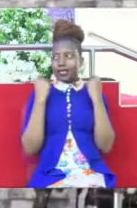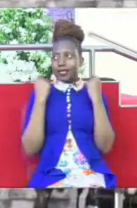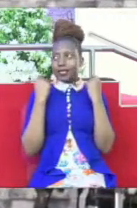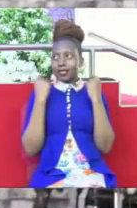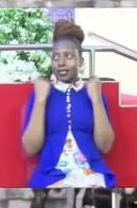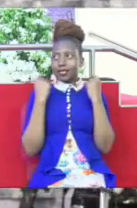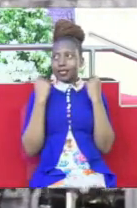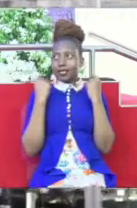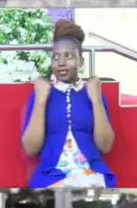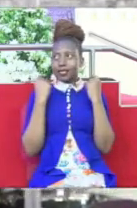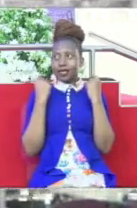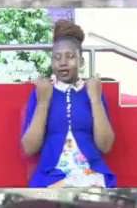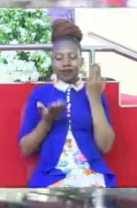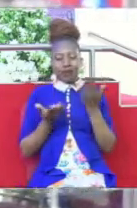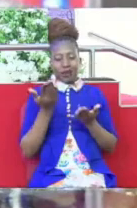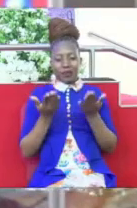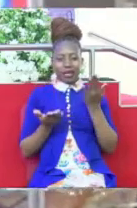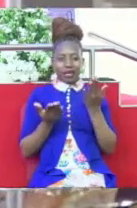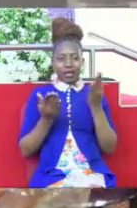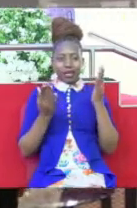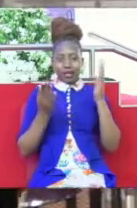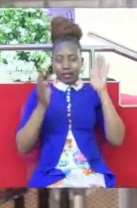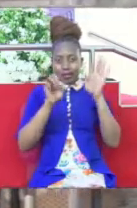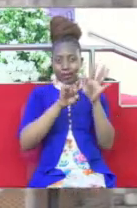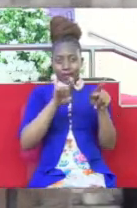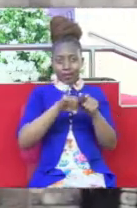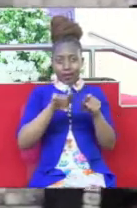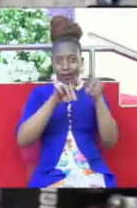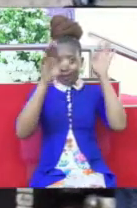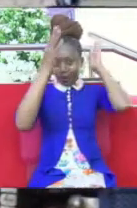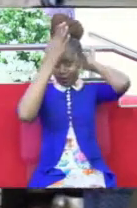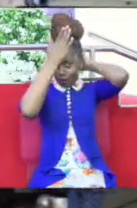We're going to say he's a bishop. Tuseme yeye ni askofu. Now, I'm not